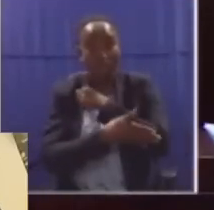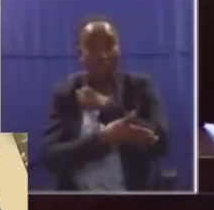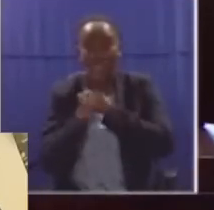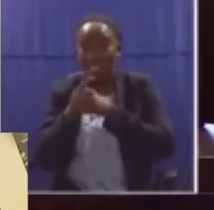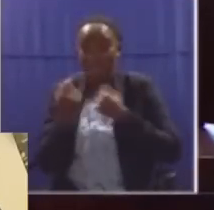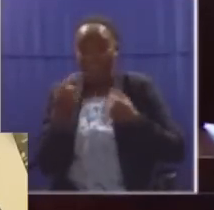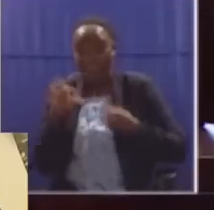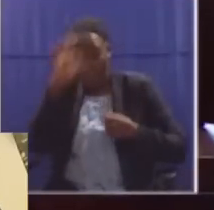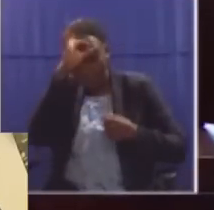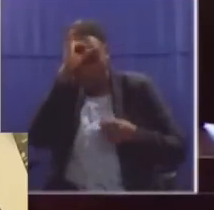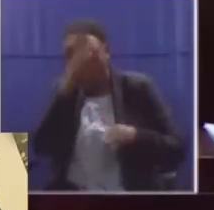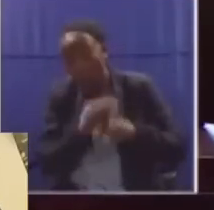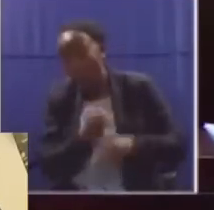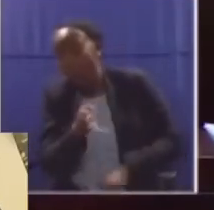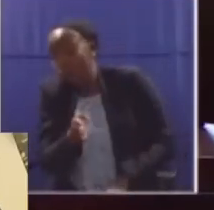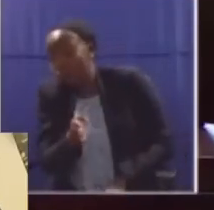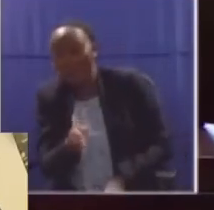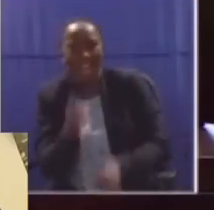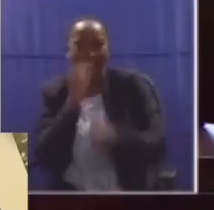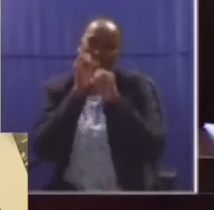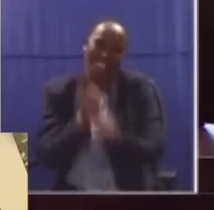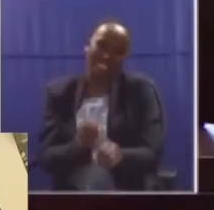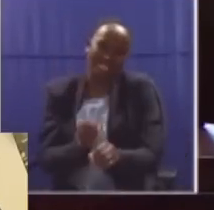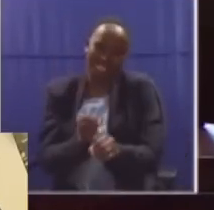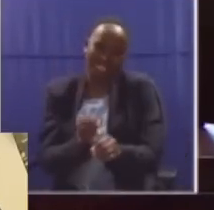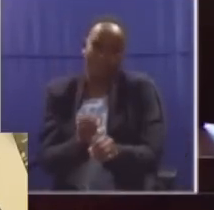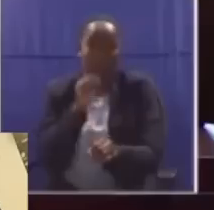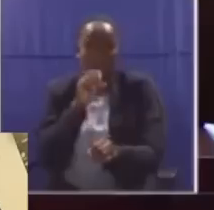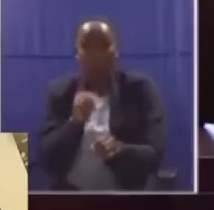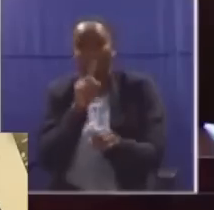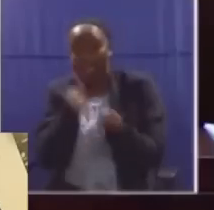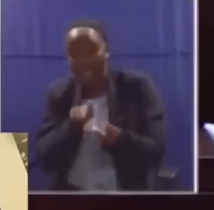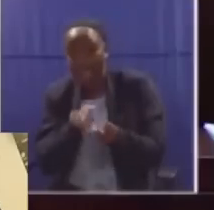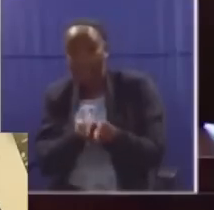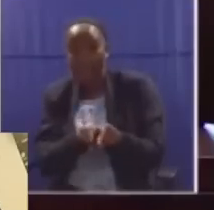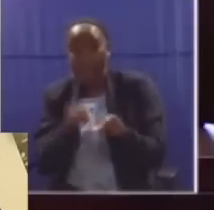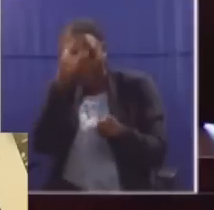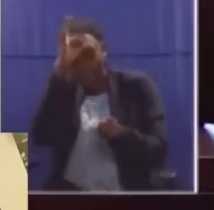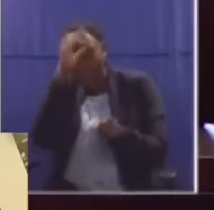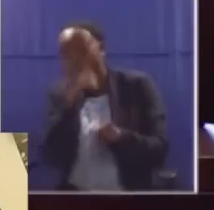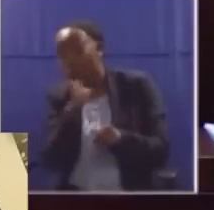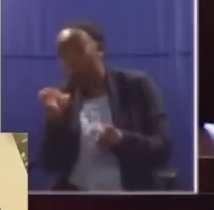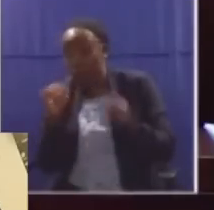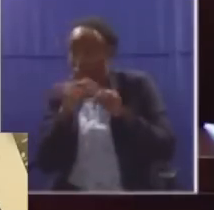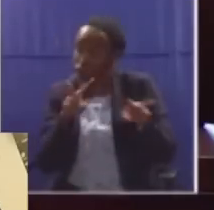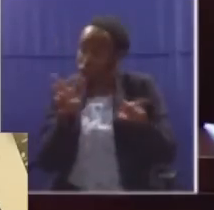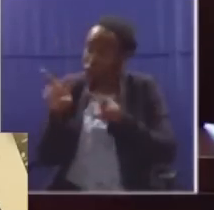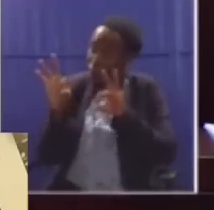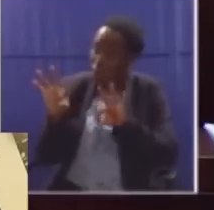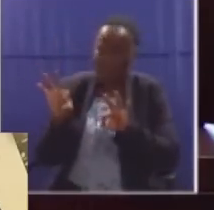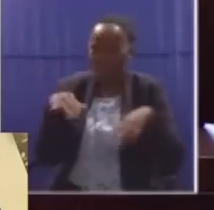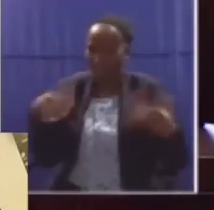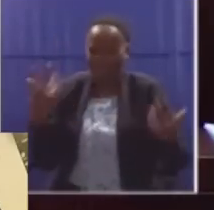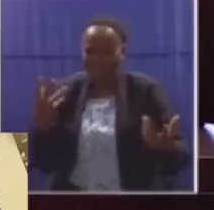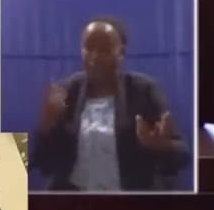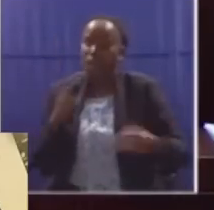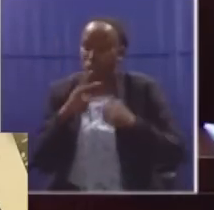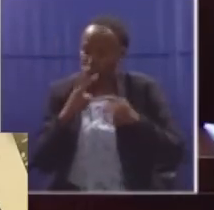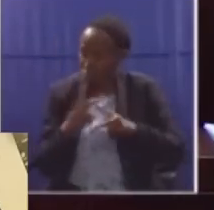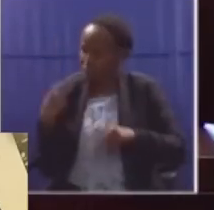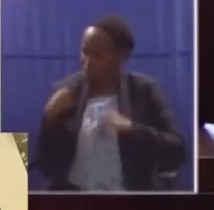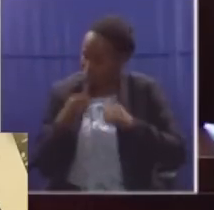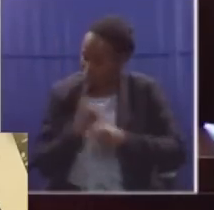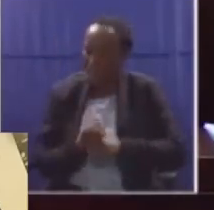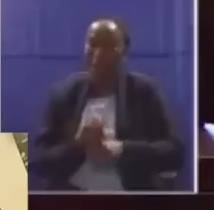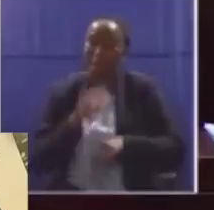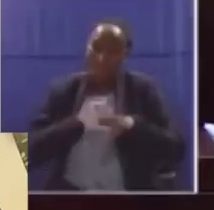and that it would be more appropriate to name this program invisible policing. What is shocking is that for the third consecutive year, the largest decrease in